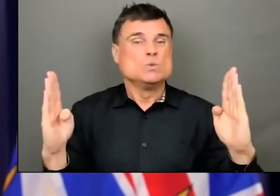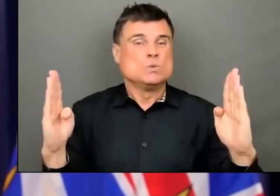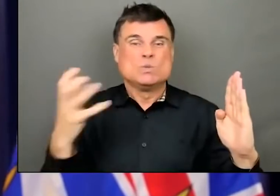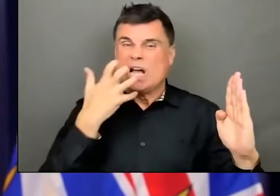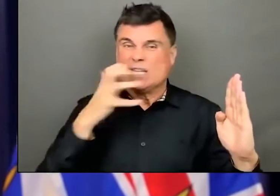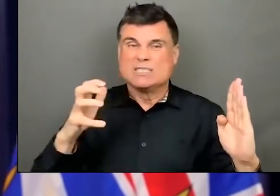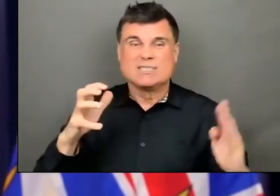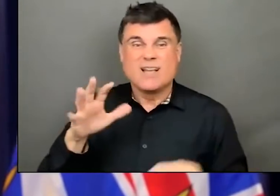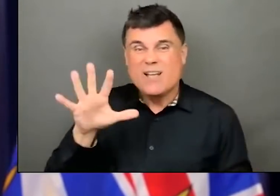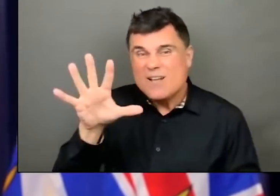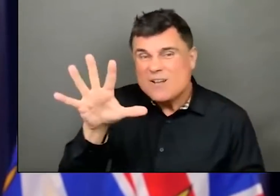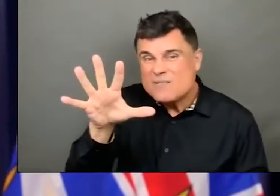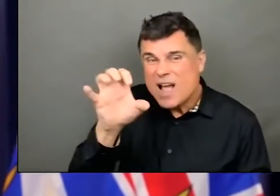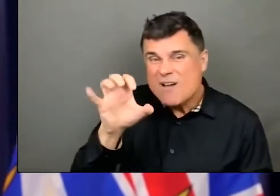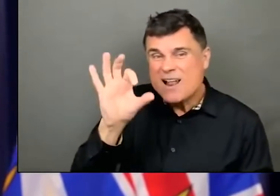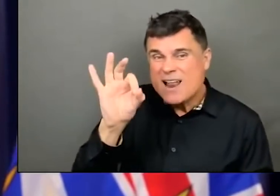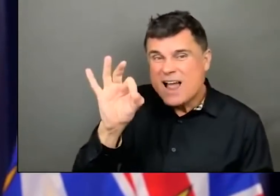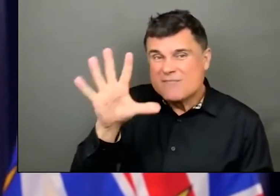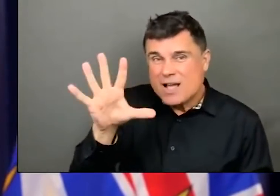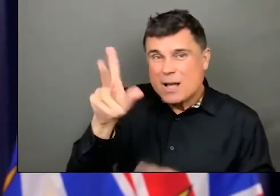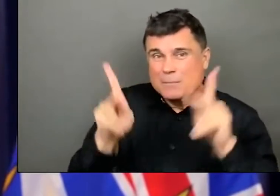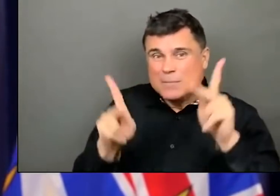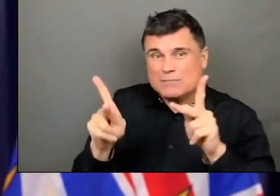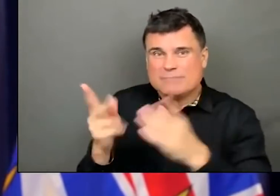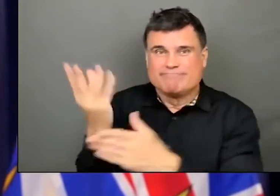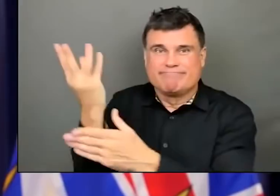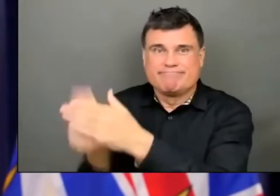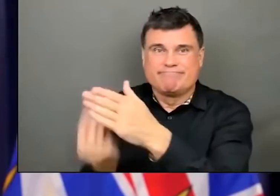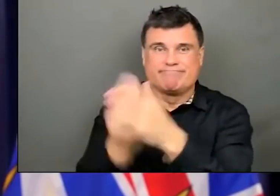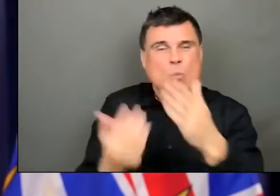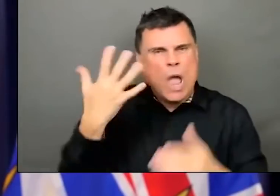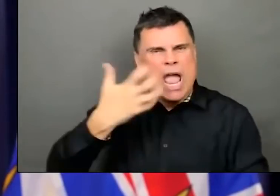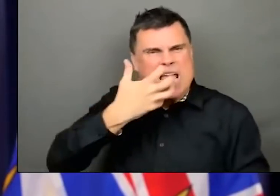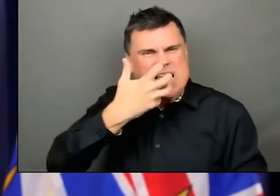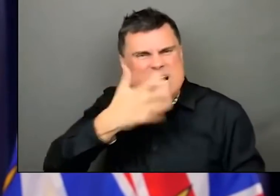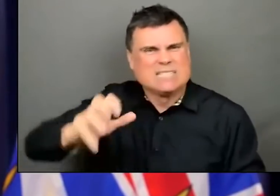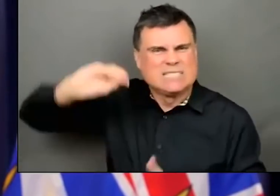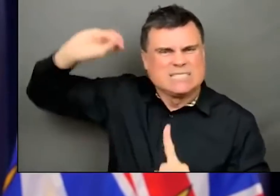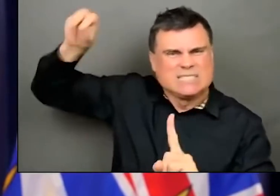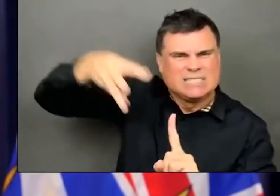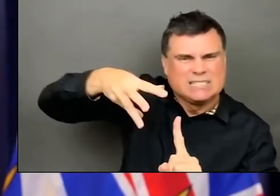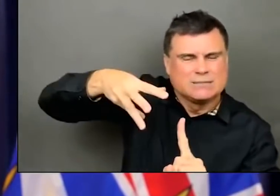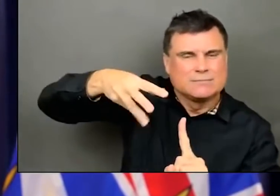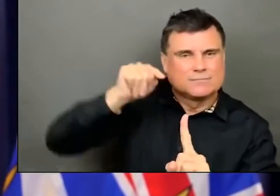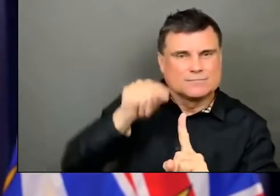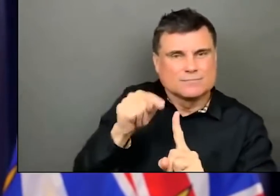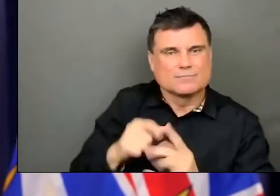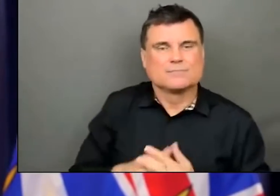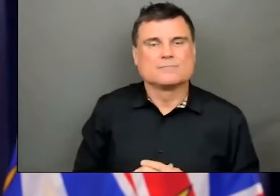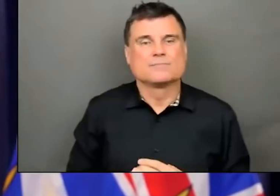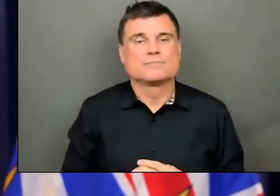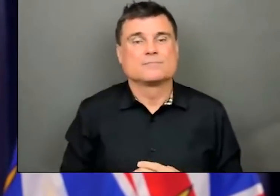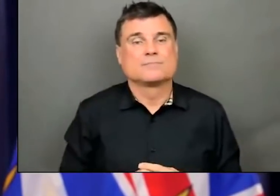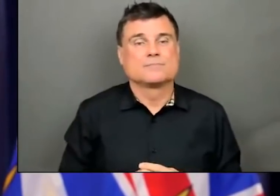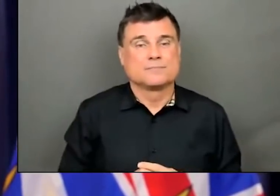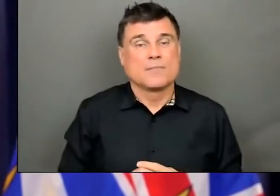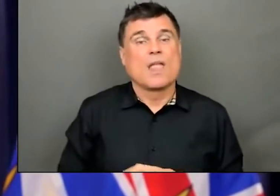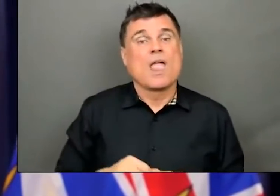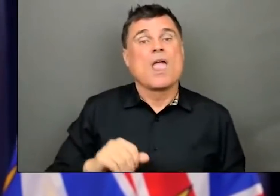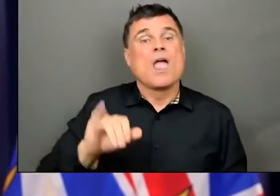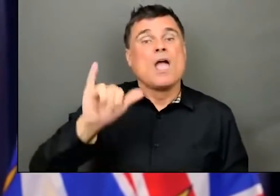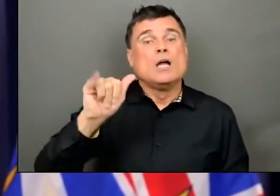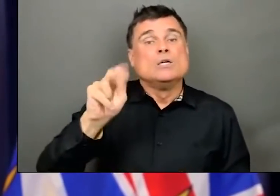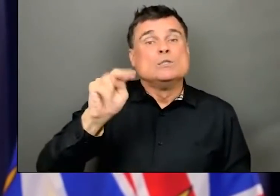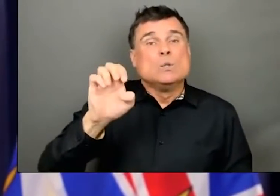is extraordinary. You will know that on June the 28th, during this unprecedented heat wave, BC Emergency